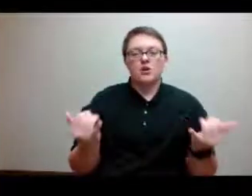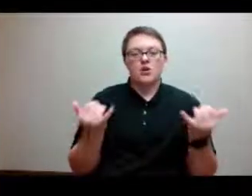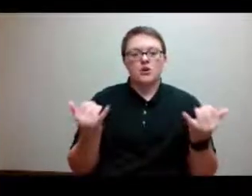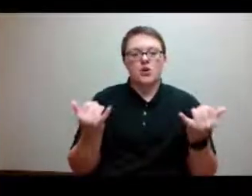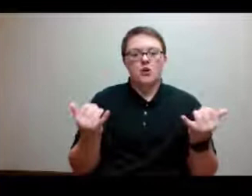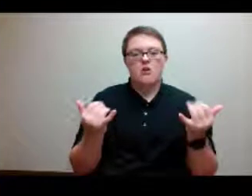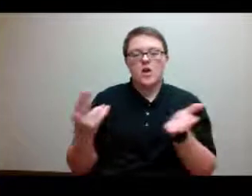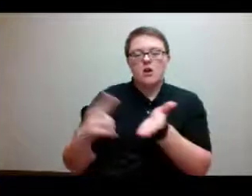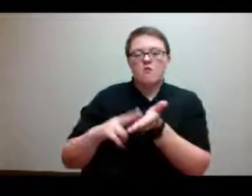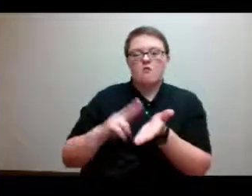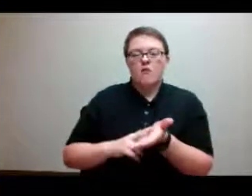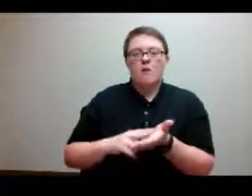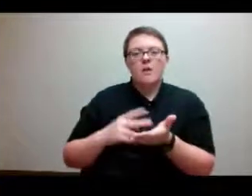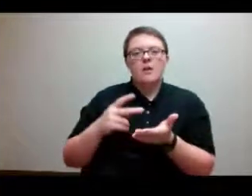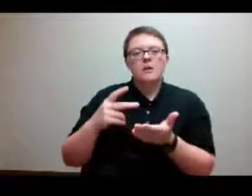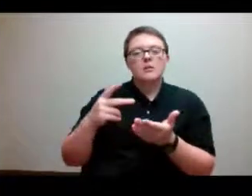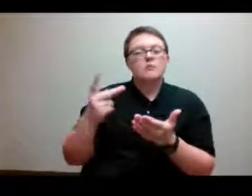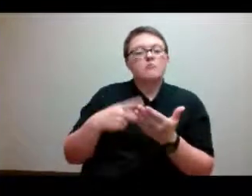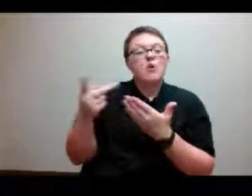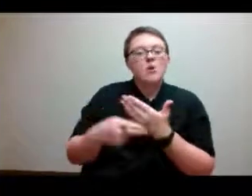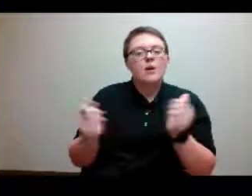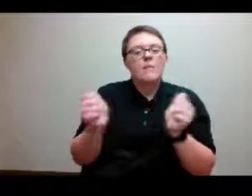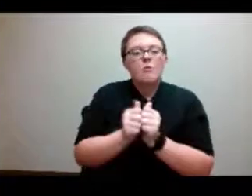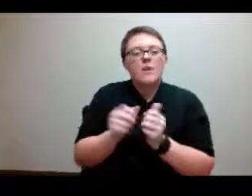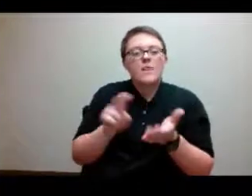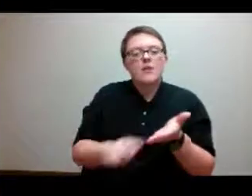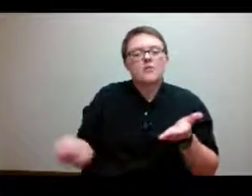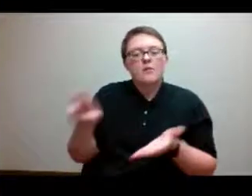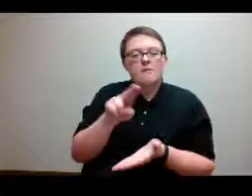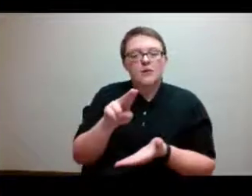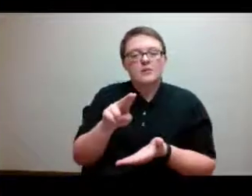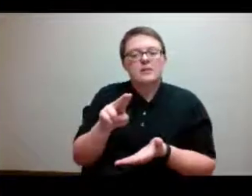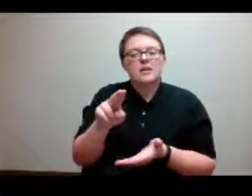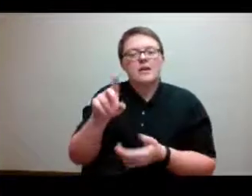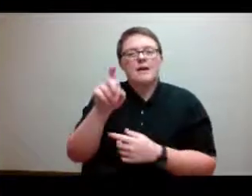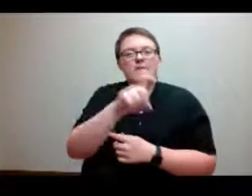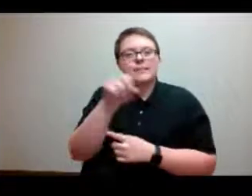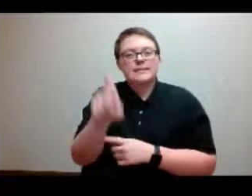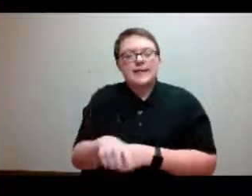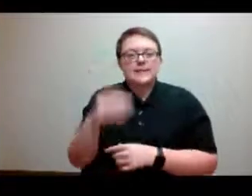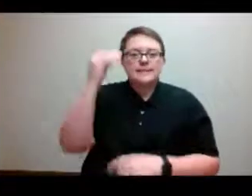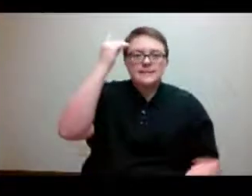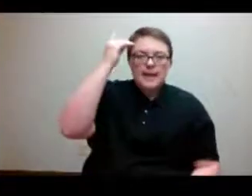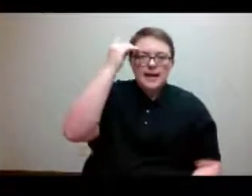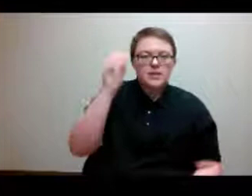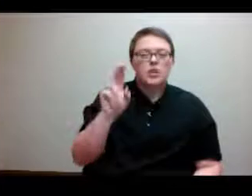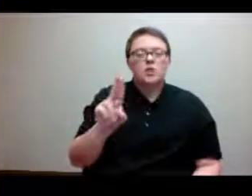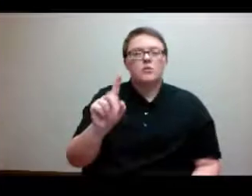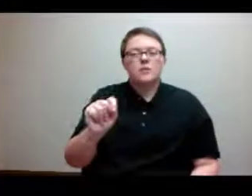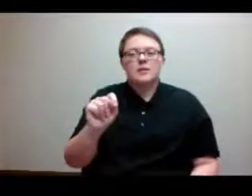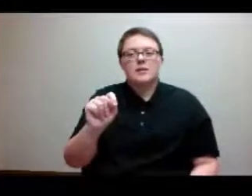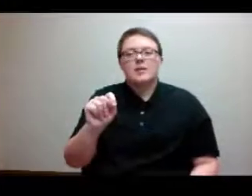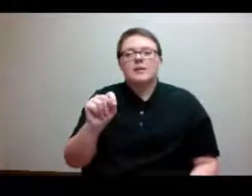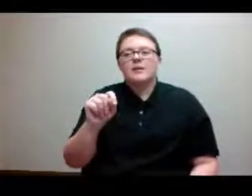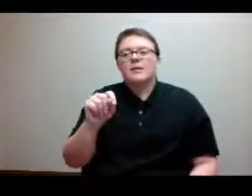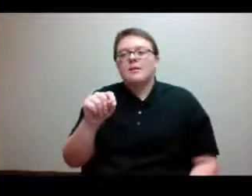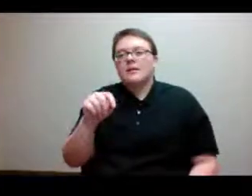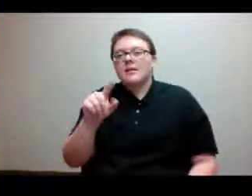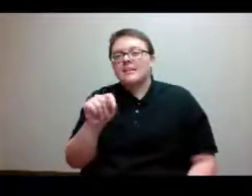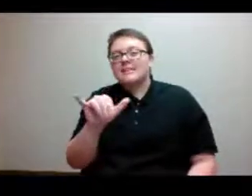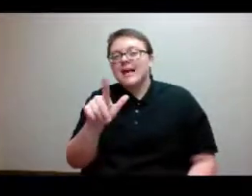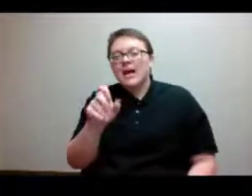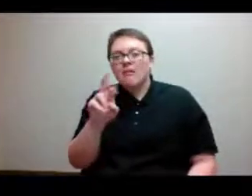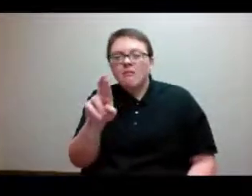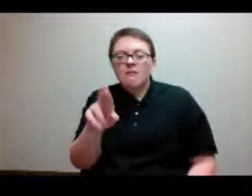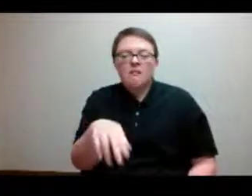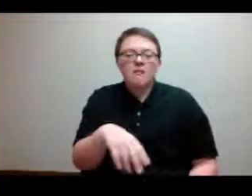the new concurrent enrollment programs with the University of Texas at Dallas, UT Tyler, and Texas Tech. I think we're up to 6